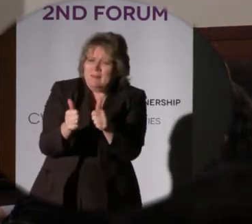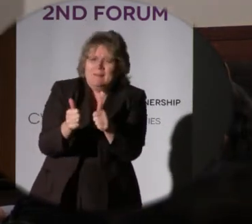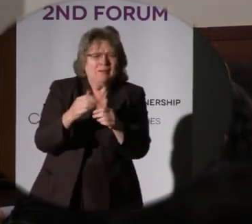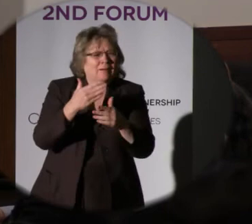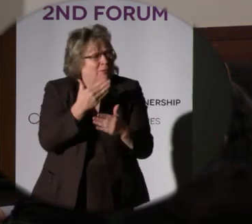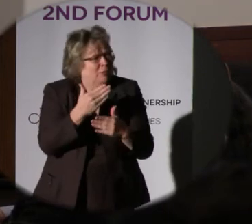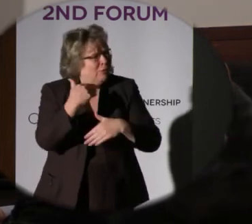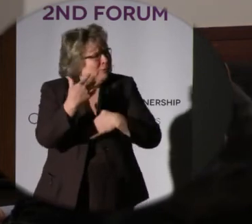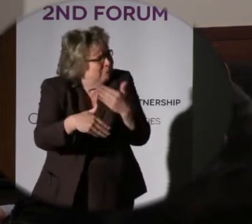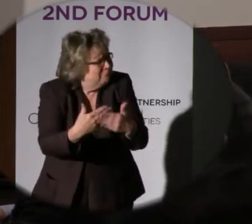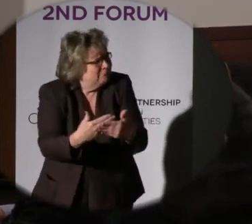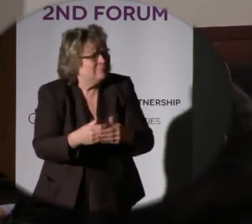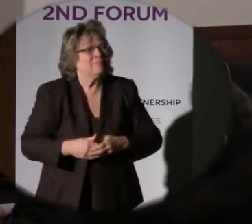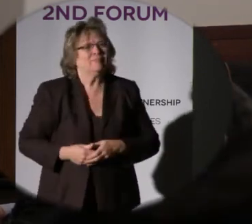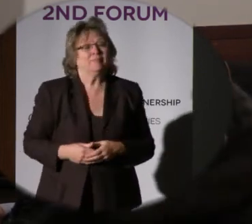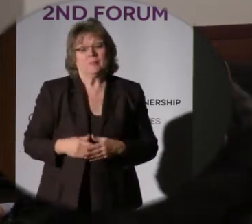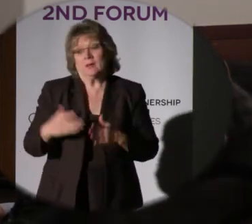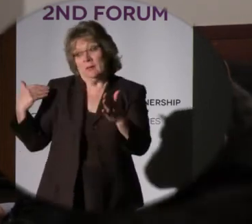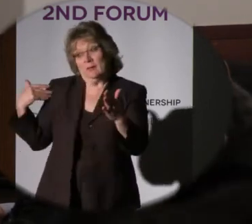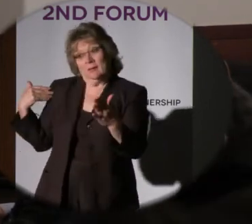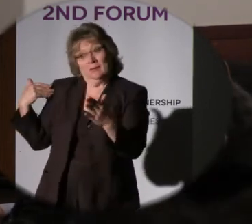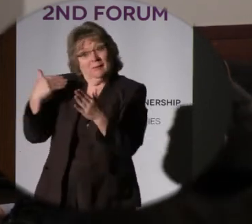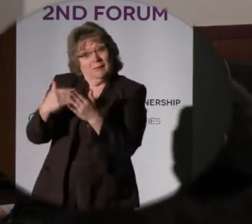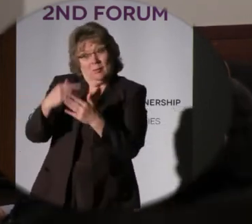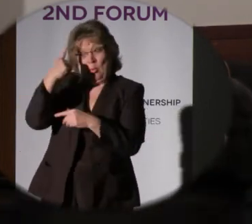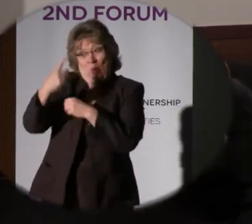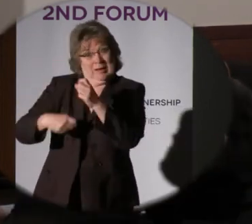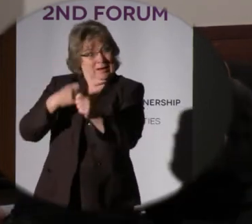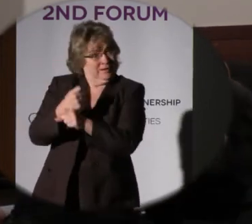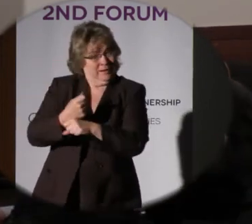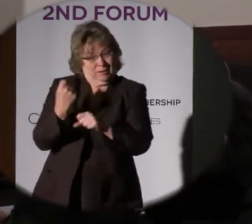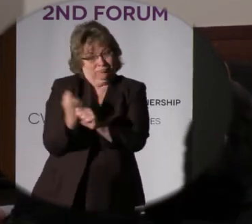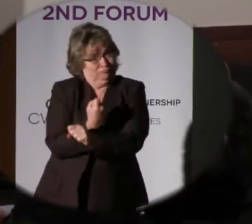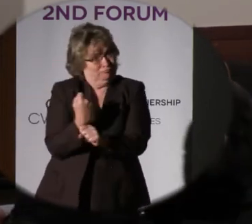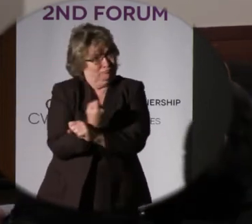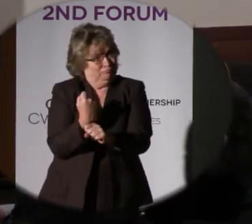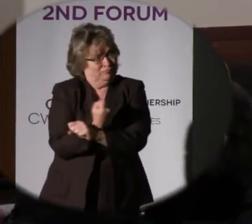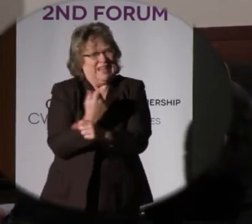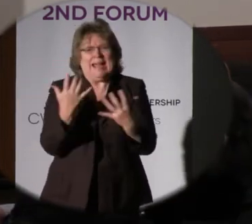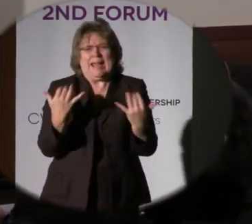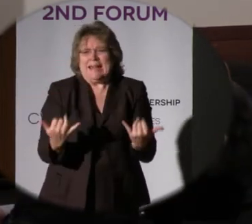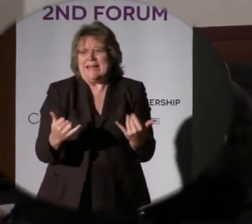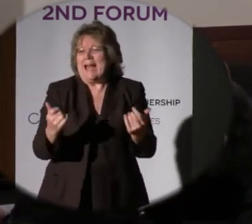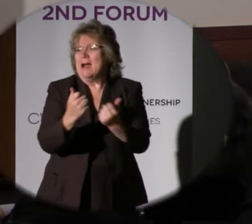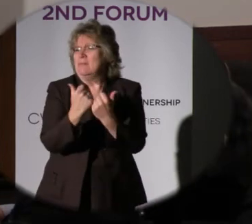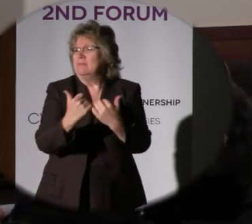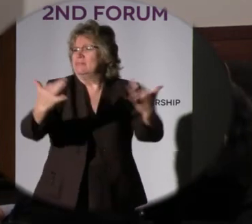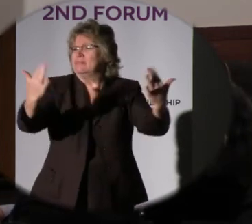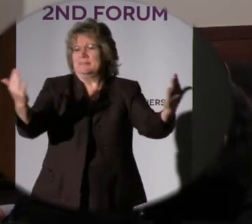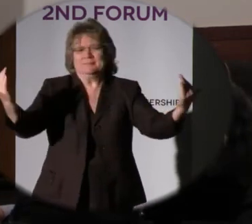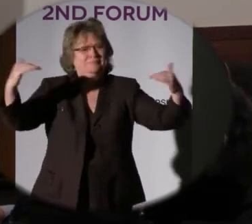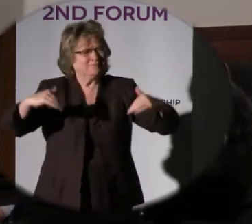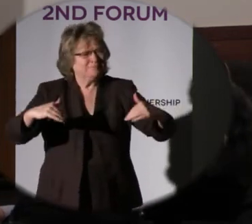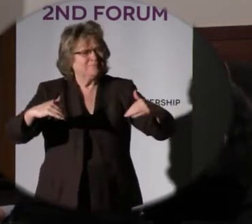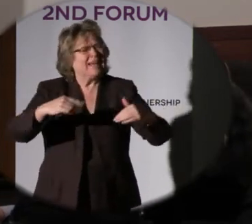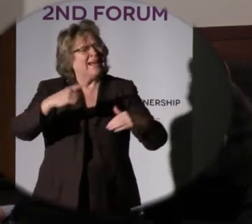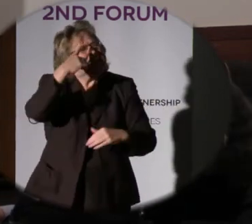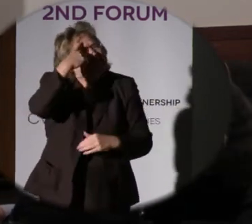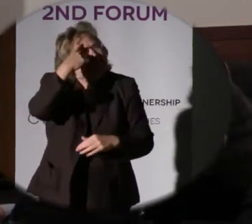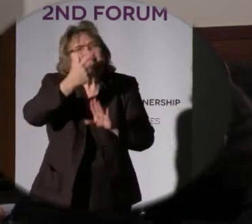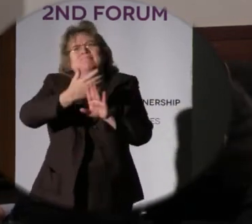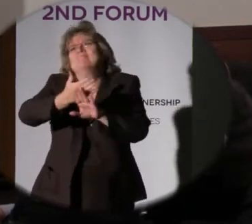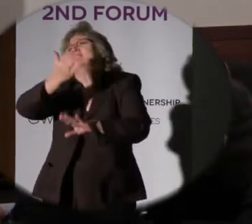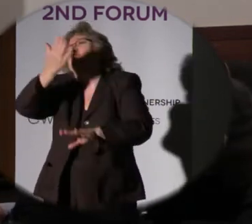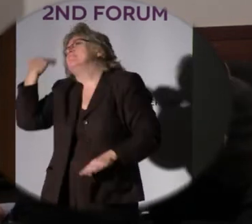process that is not only long overdue, but that had been foreshadowed in 1931. There was